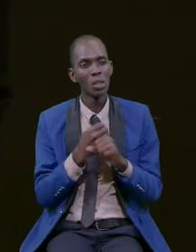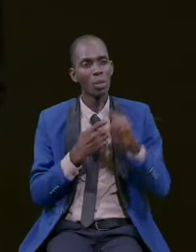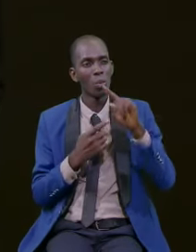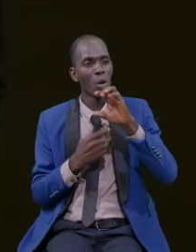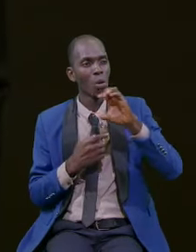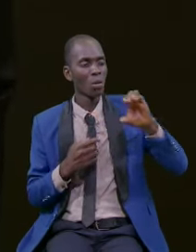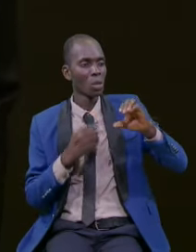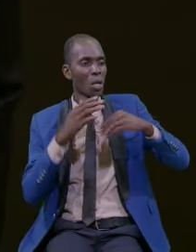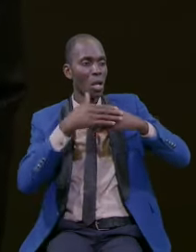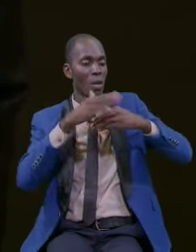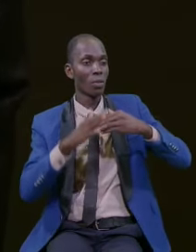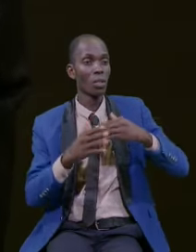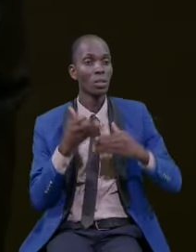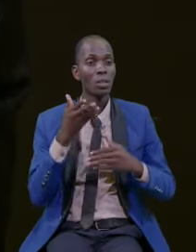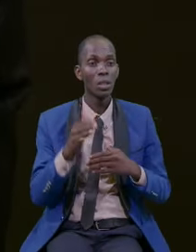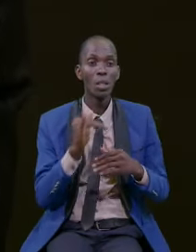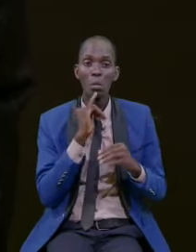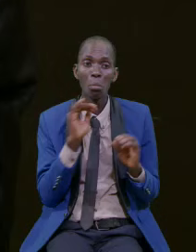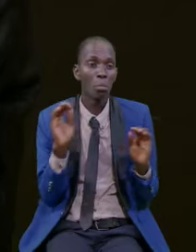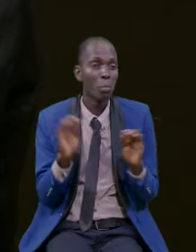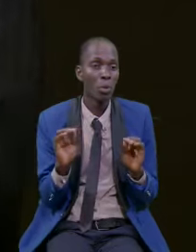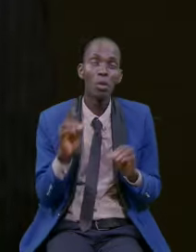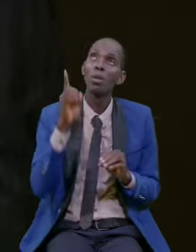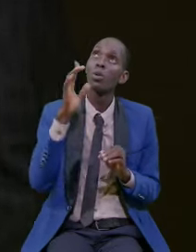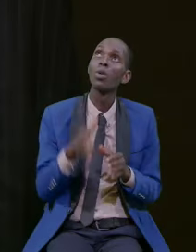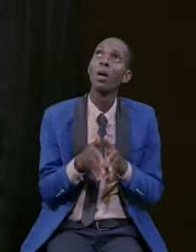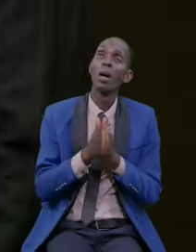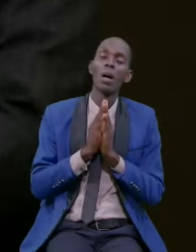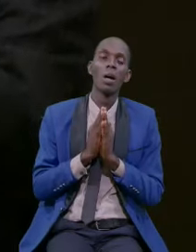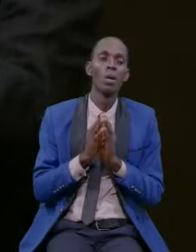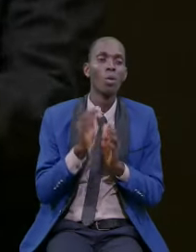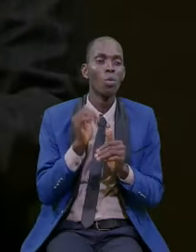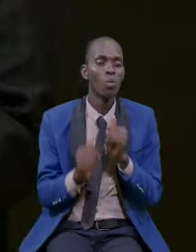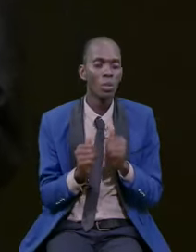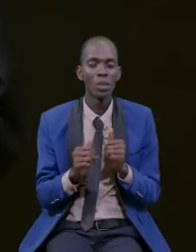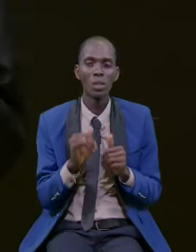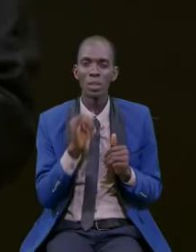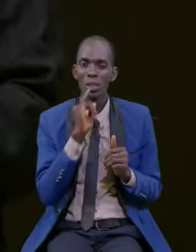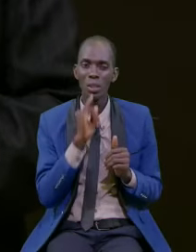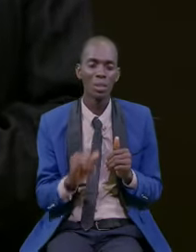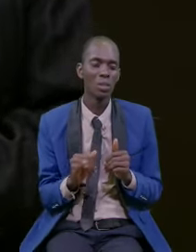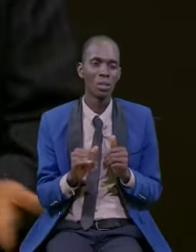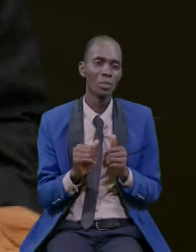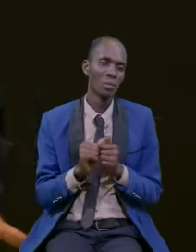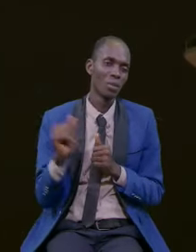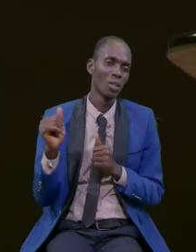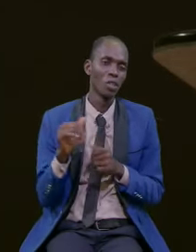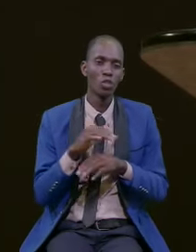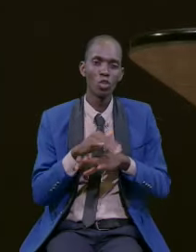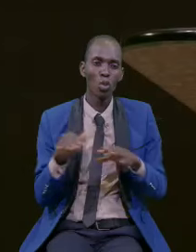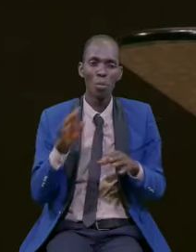but God requires that which is past. Don't be like Adam,